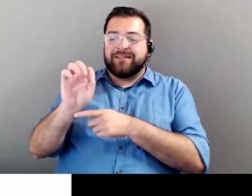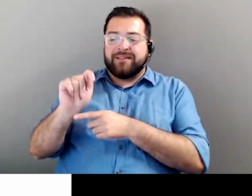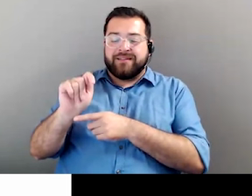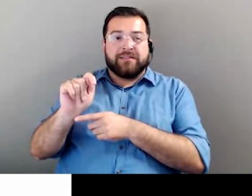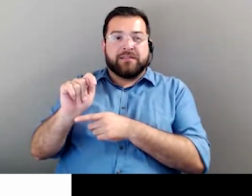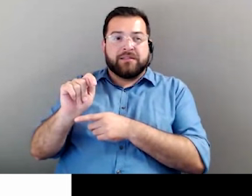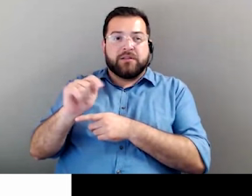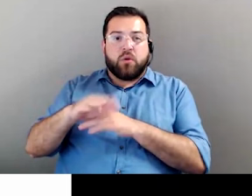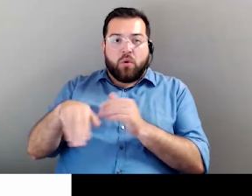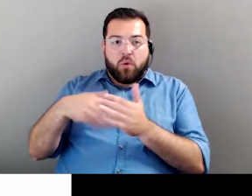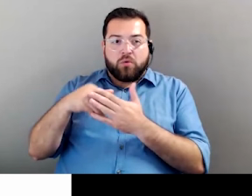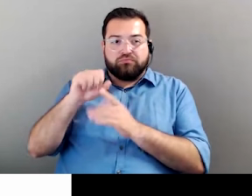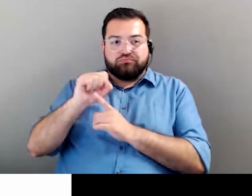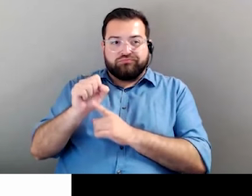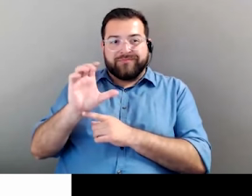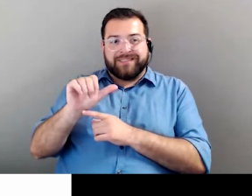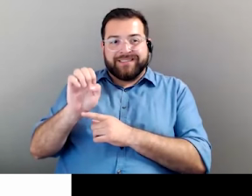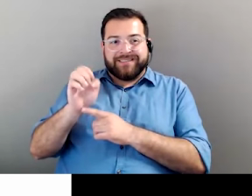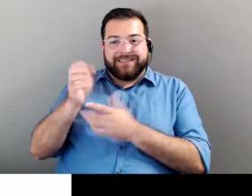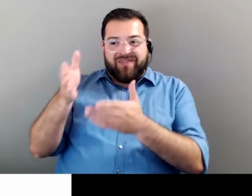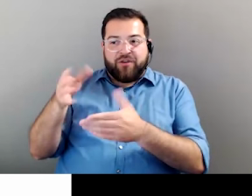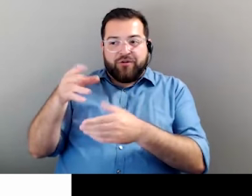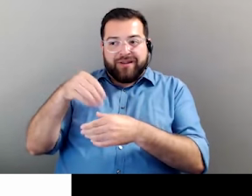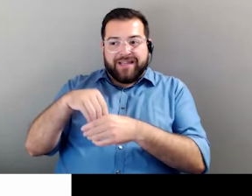are housed in Maxient.